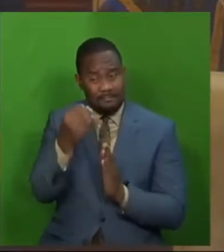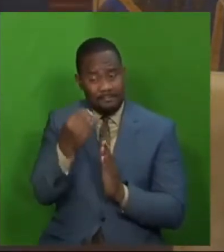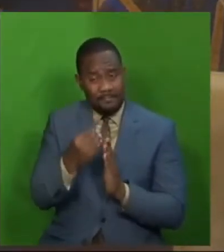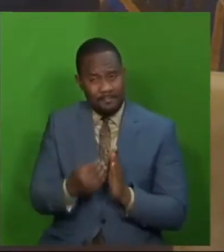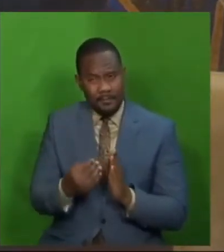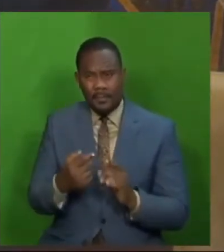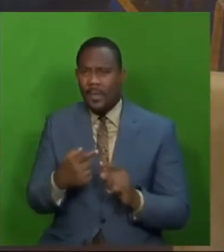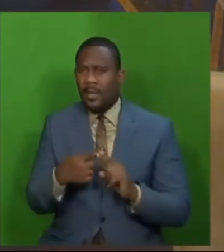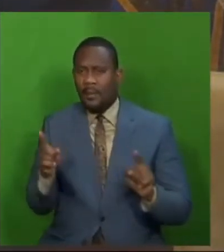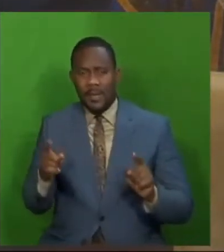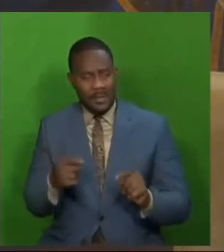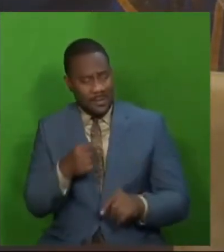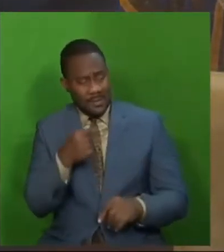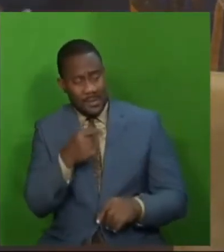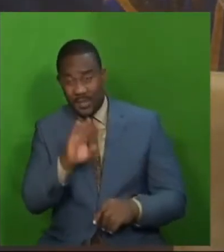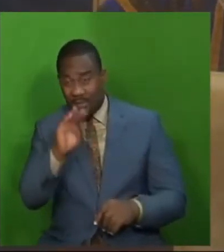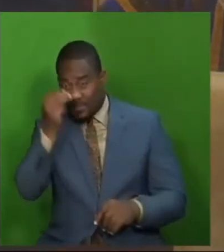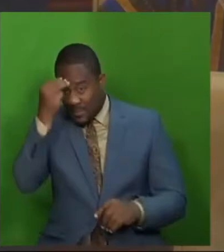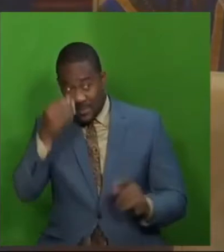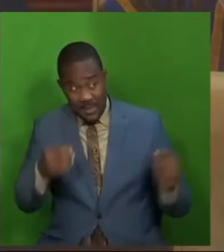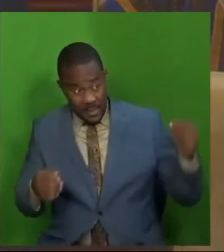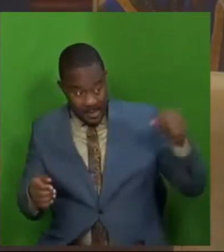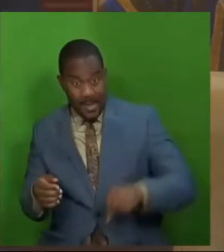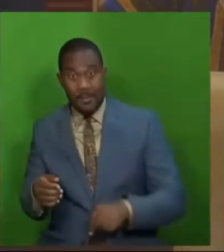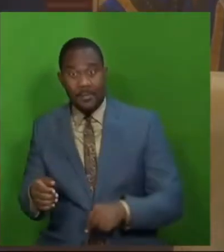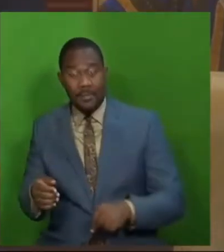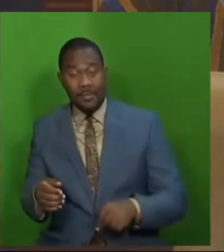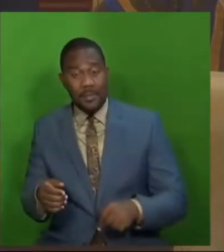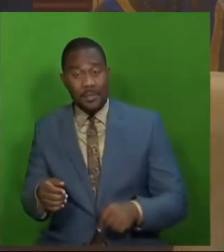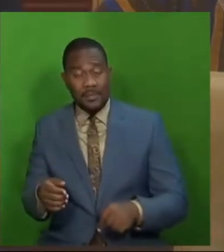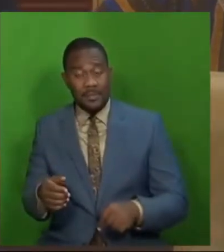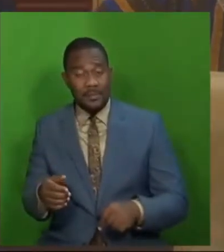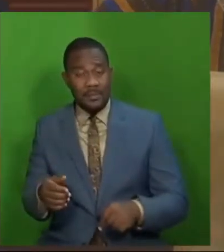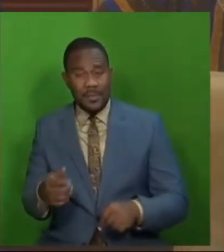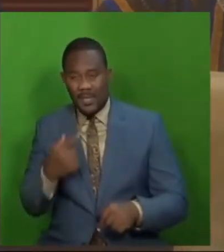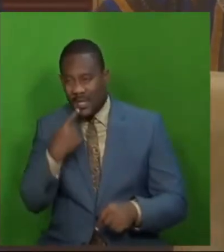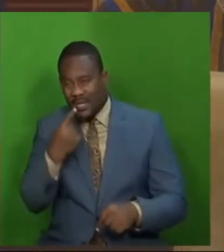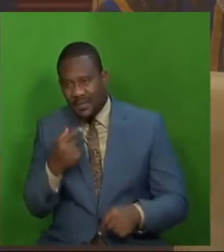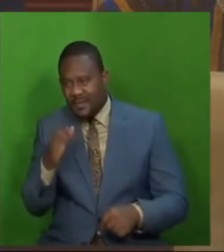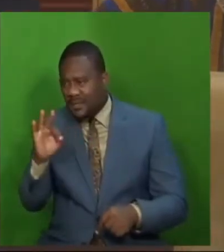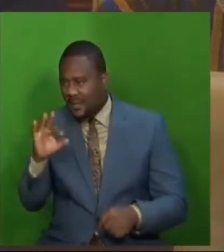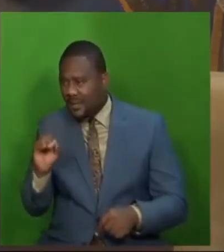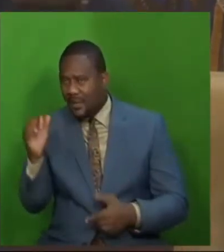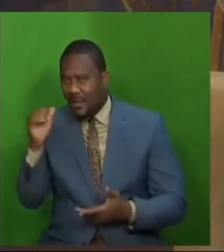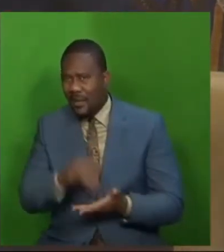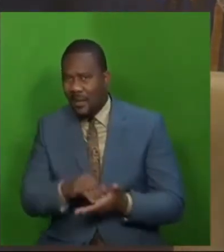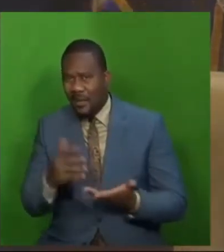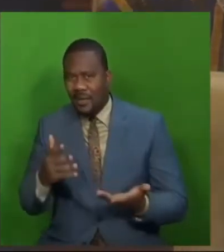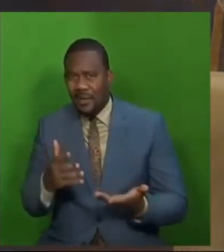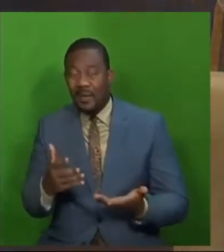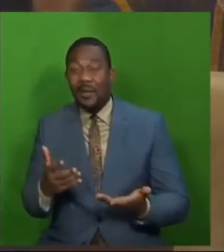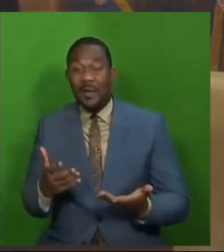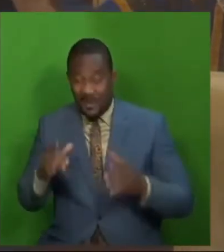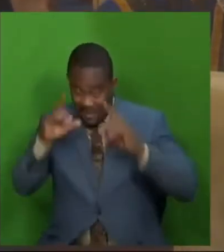appeared before the committee to indicate that they have created 90,000. And the president